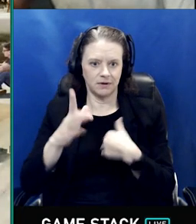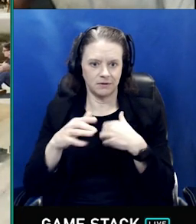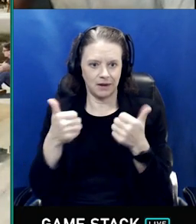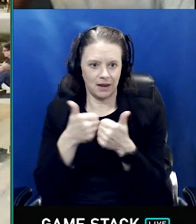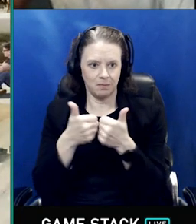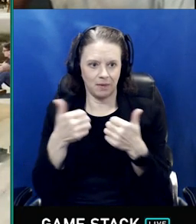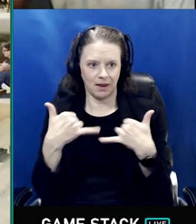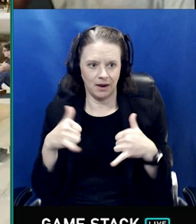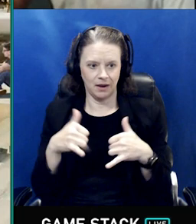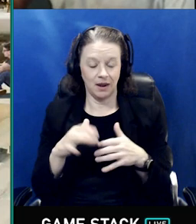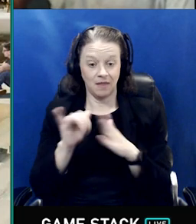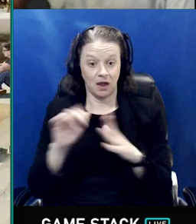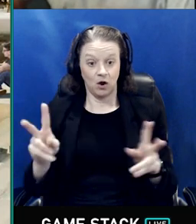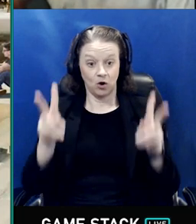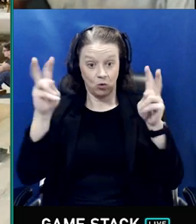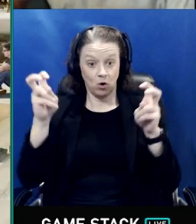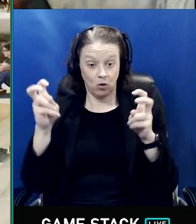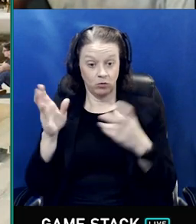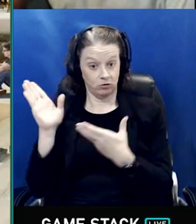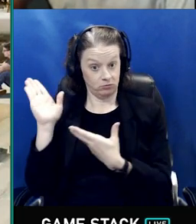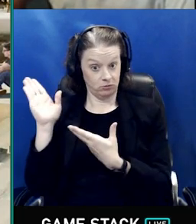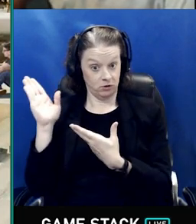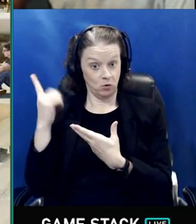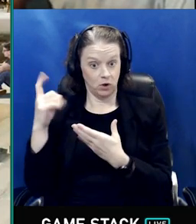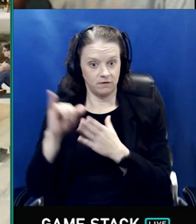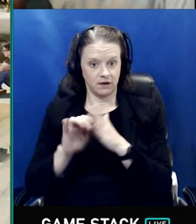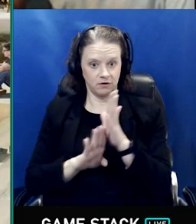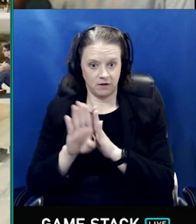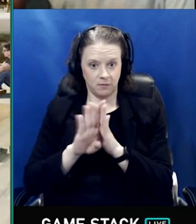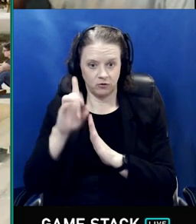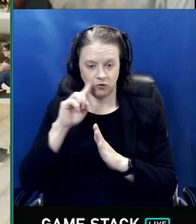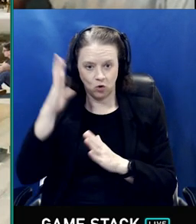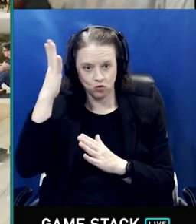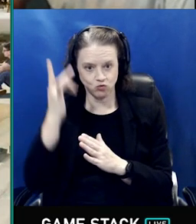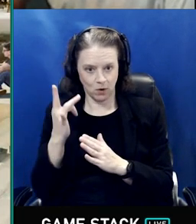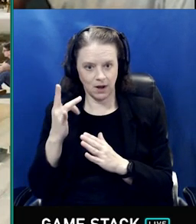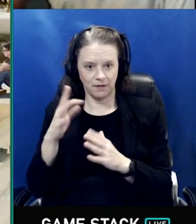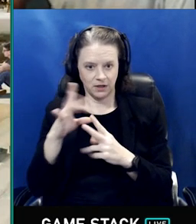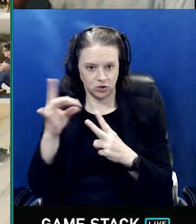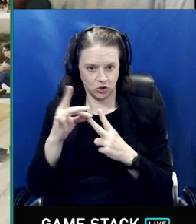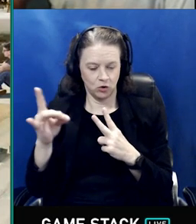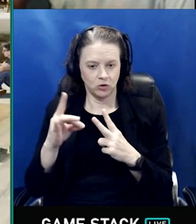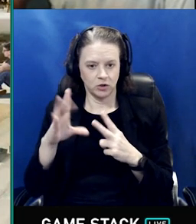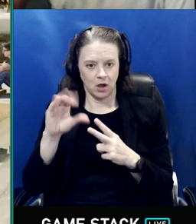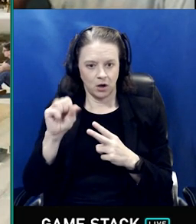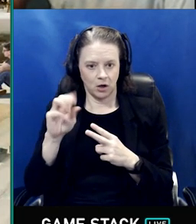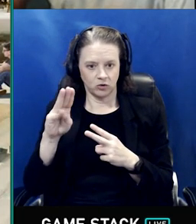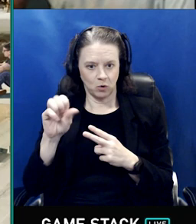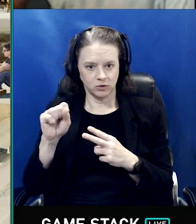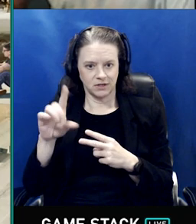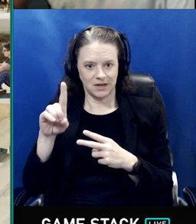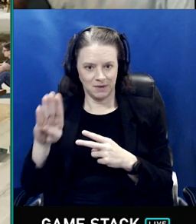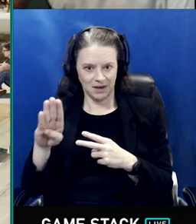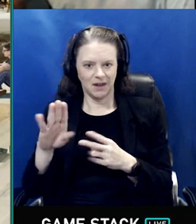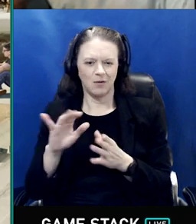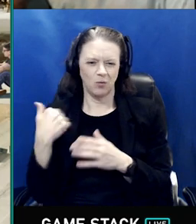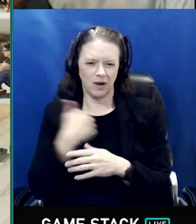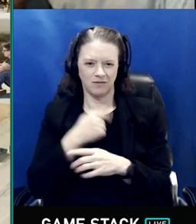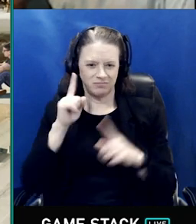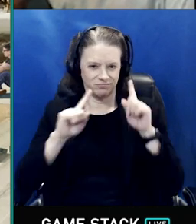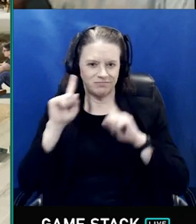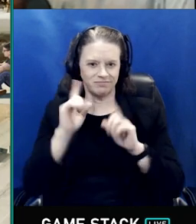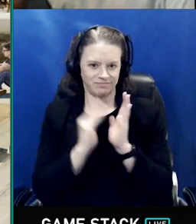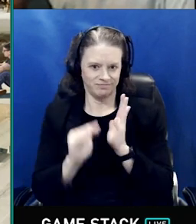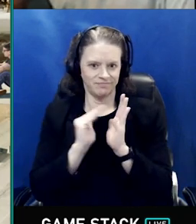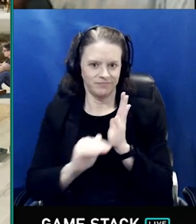This quote from one of their developers for why they chose Cosmos DB is one we hear many times from other game studios. Games that have